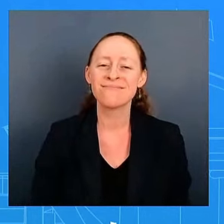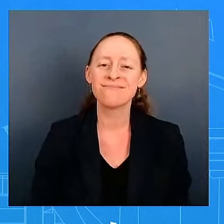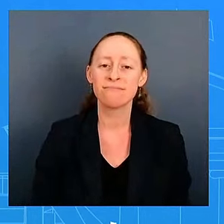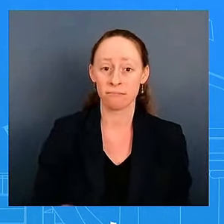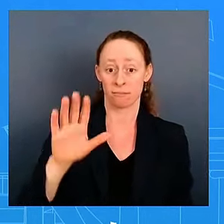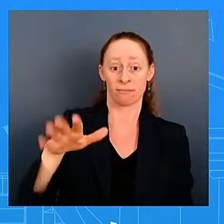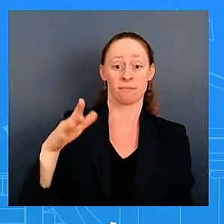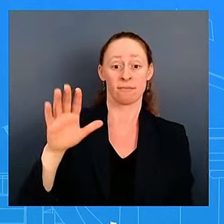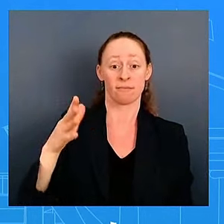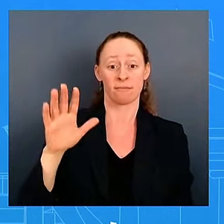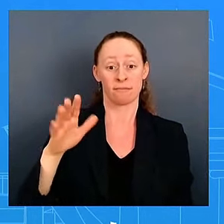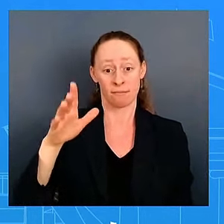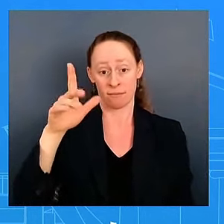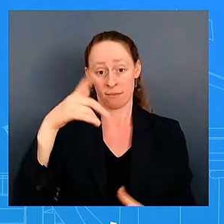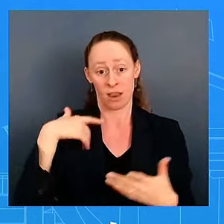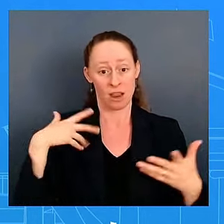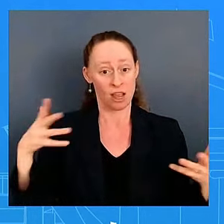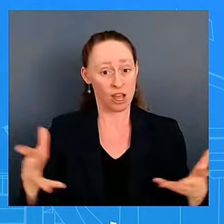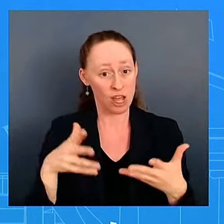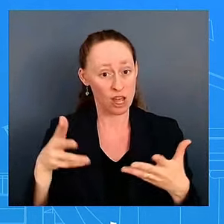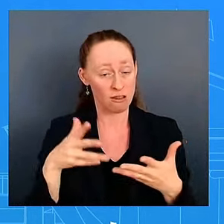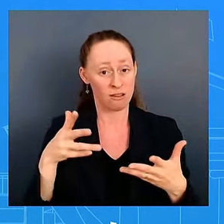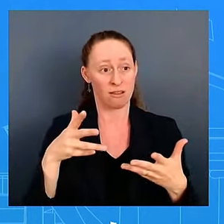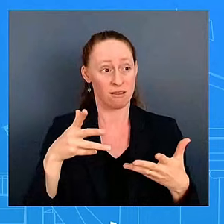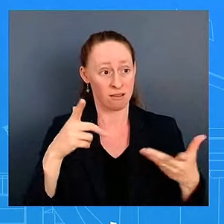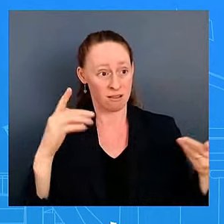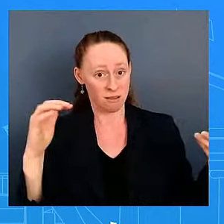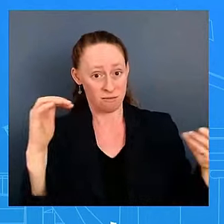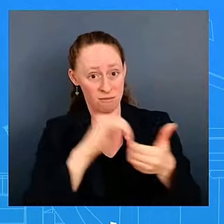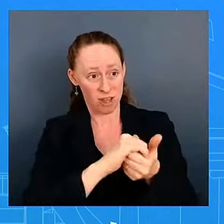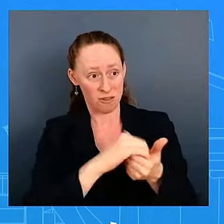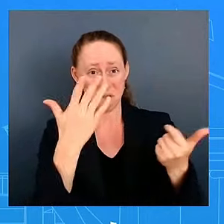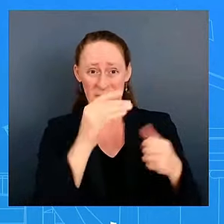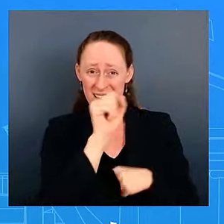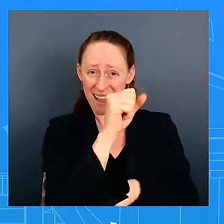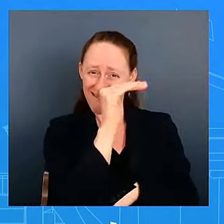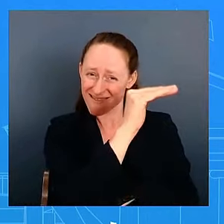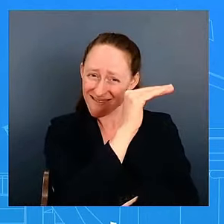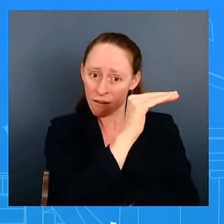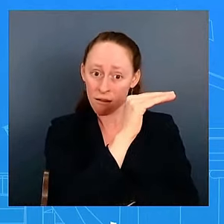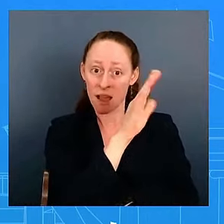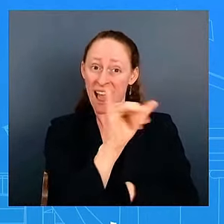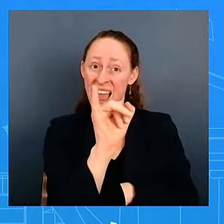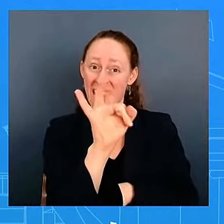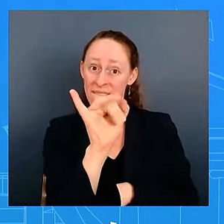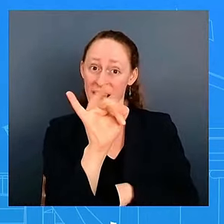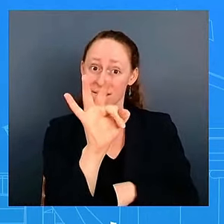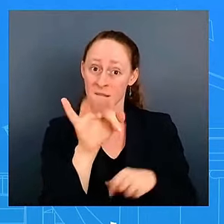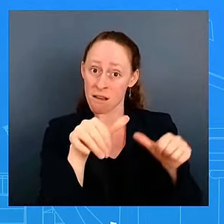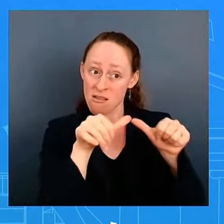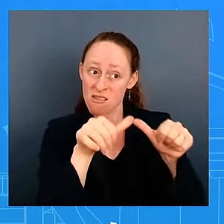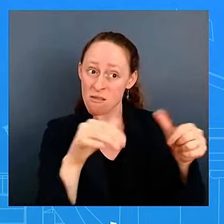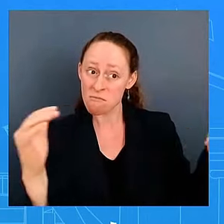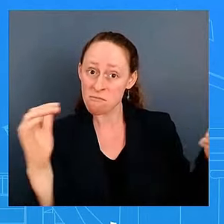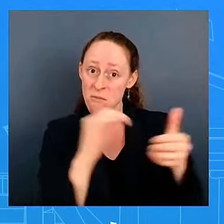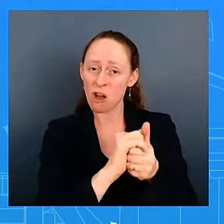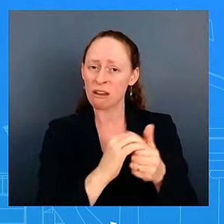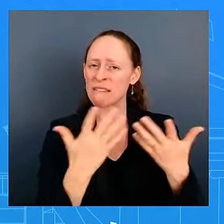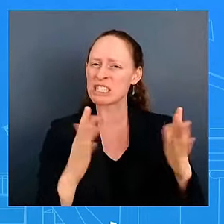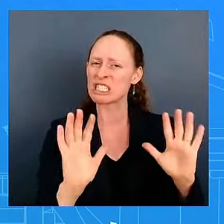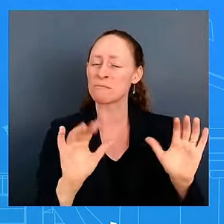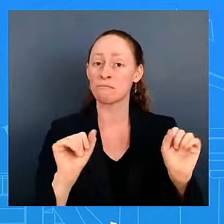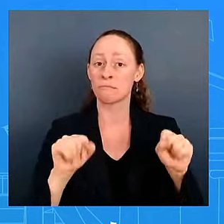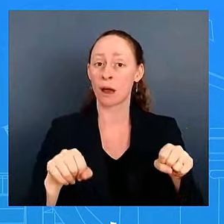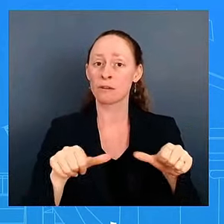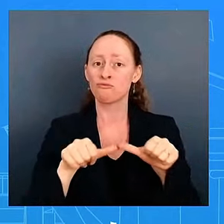an unprovoked war in Ukraine. It is for President Putin to end. President Putin started the war, and President